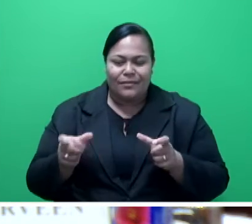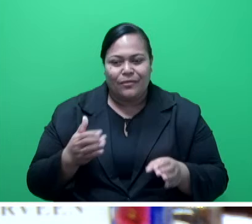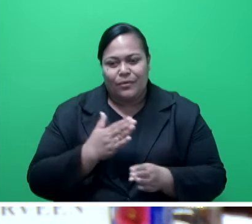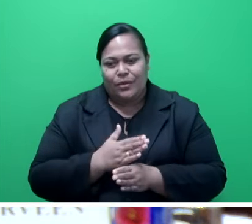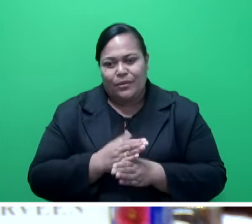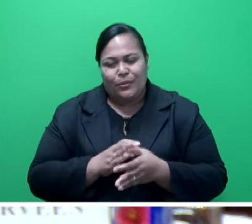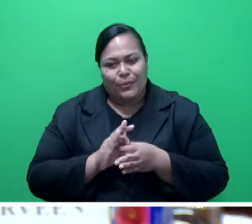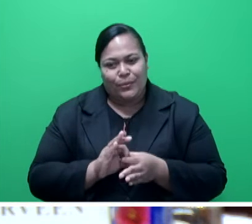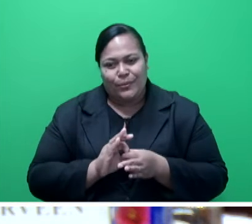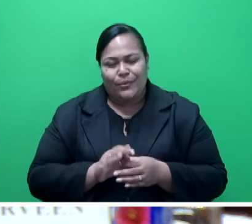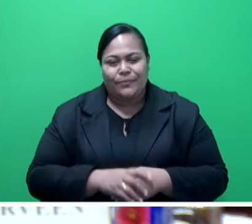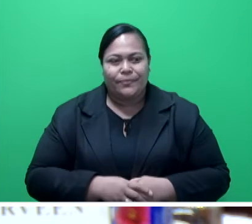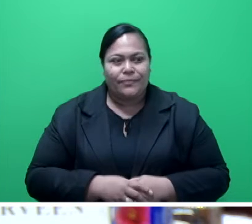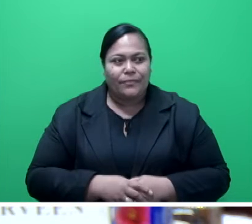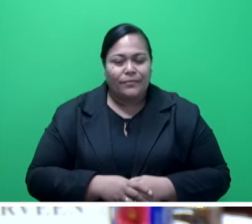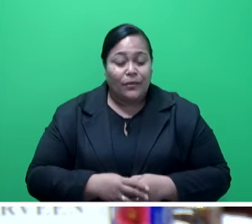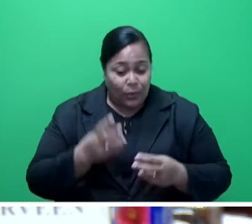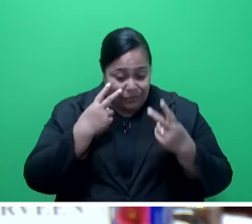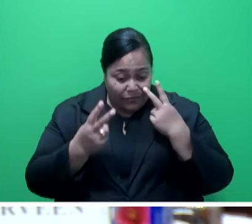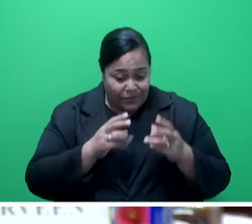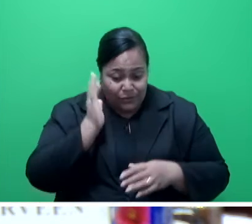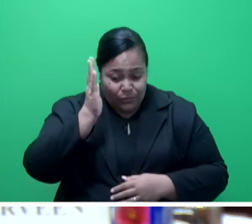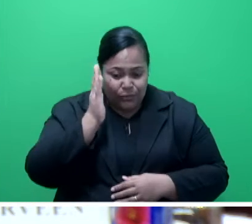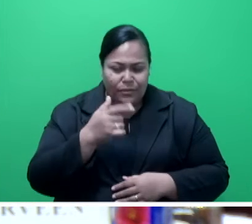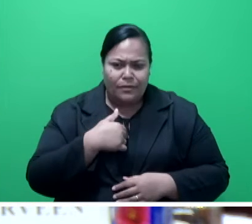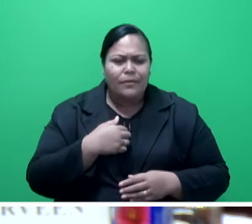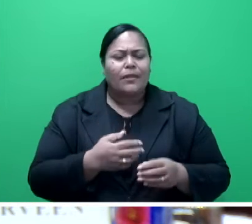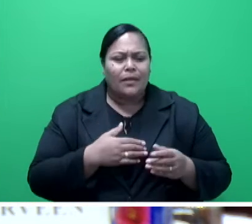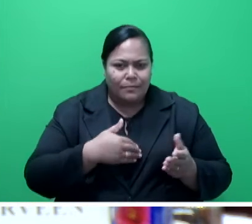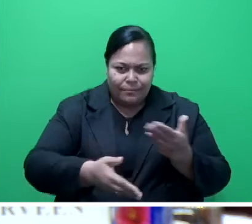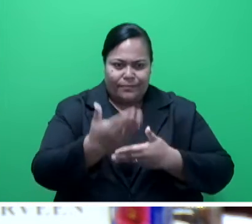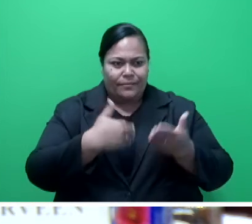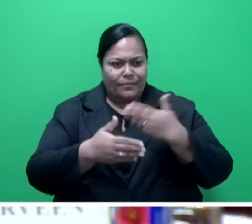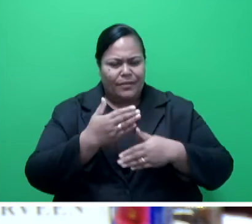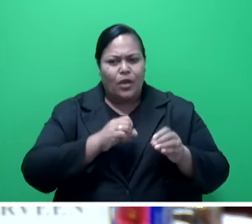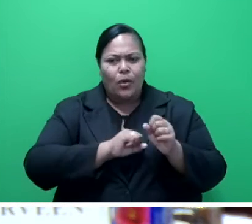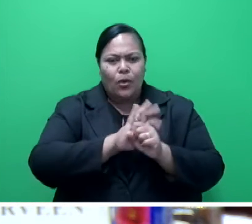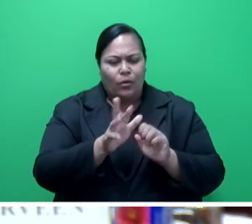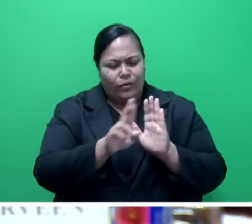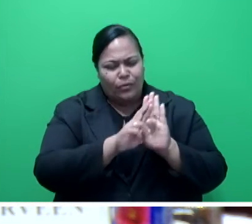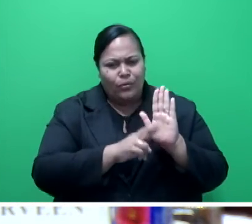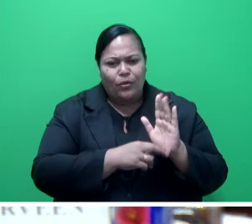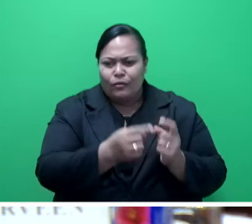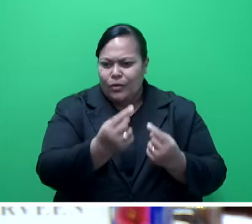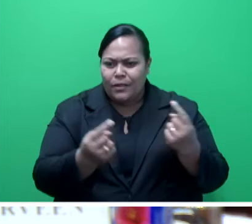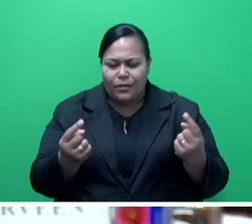visit to school, I was taken through the COVID safety protocols at each school, which I found well in